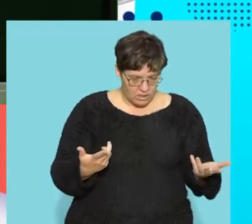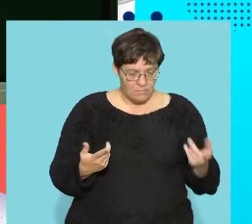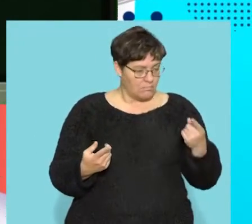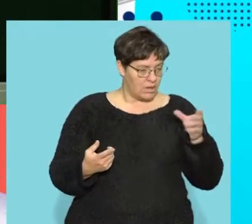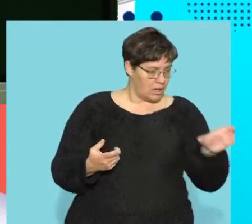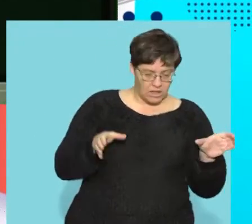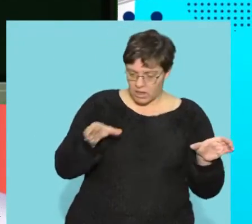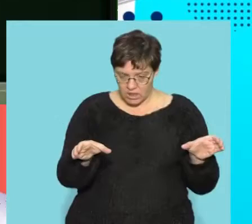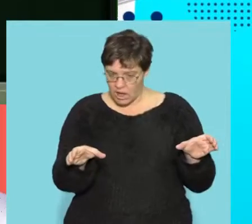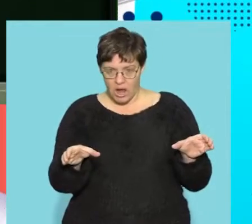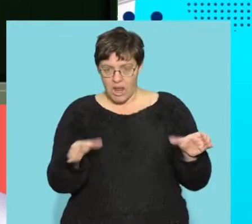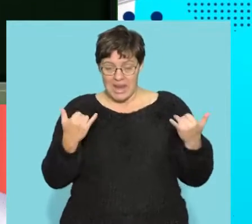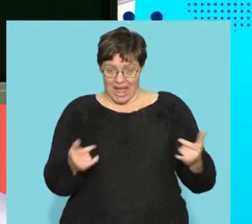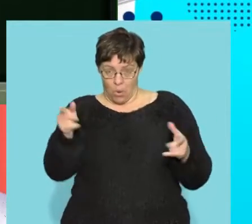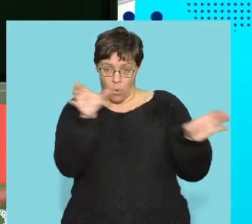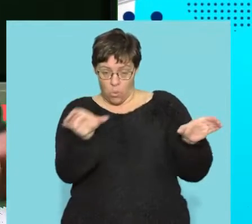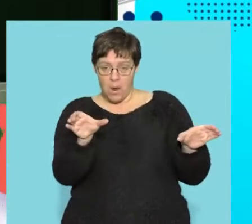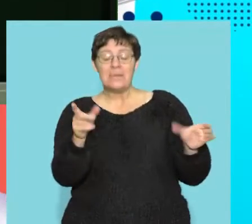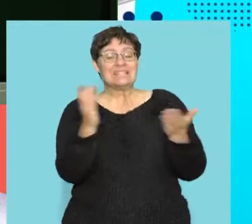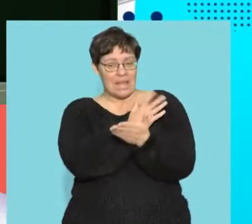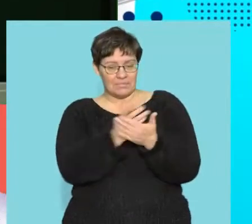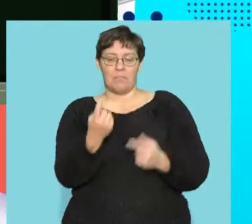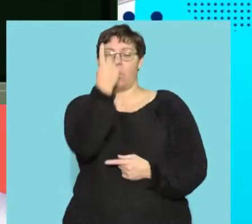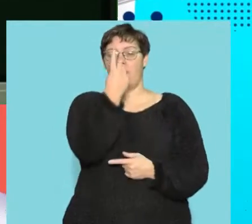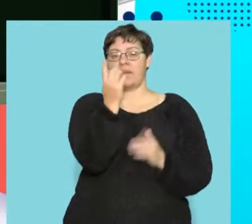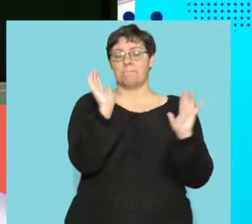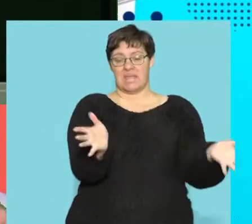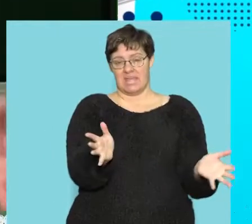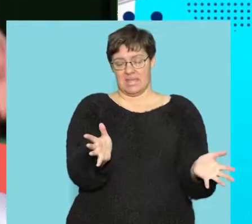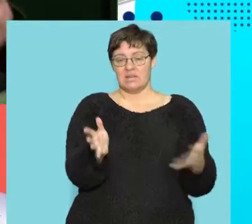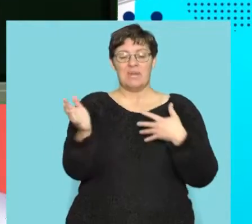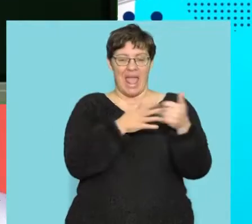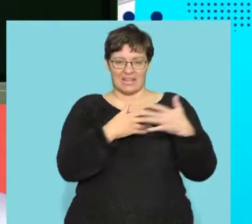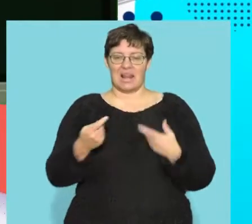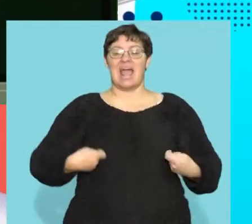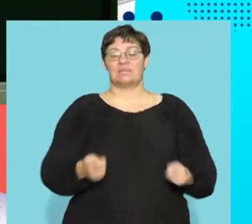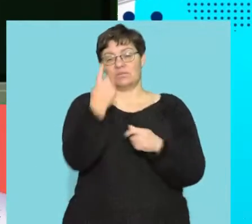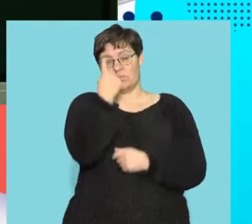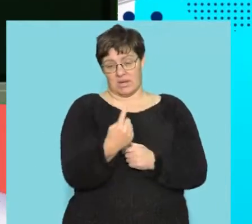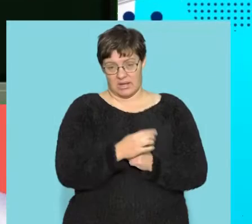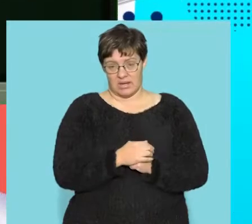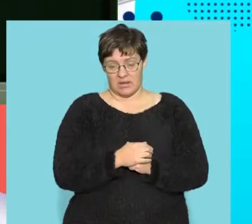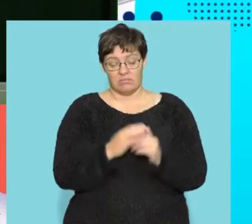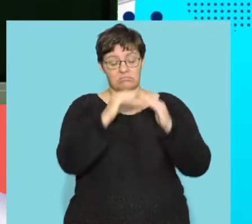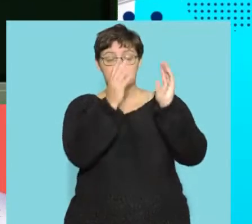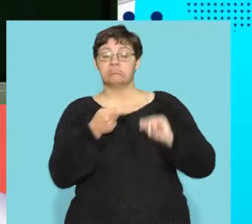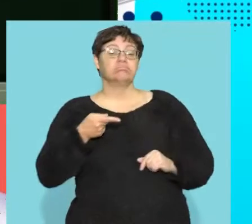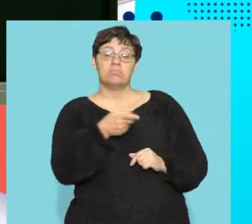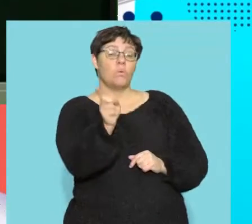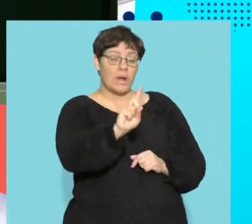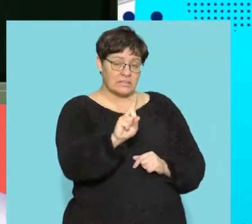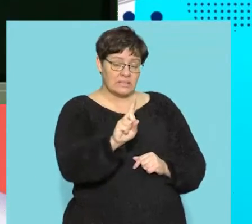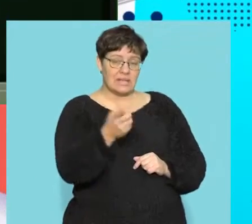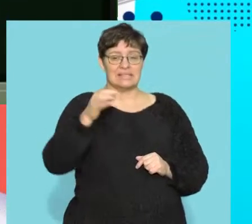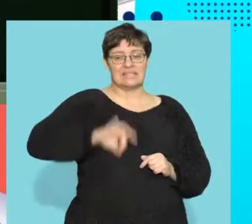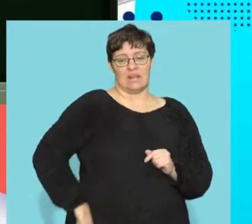two standalone expenses, then you are expected to treat them all as one expense under the umbrella